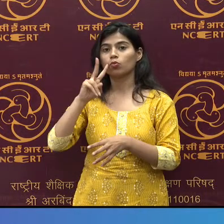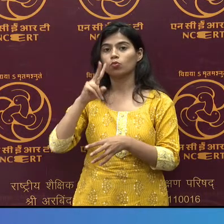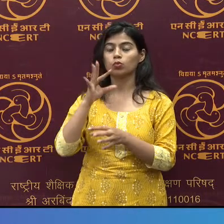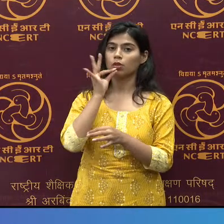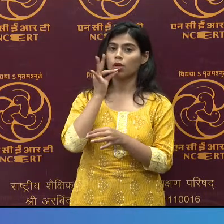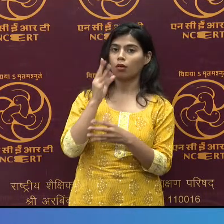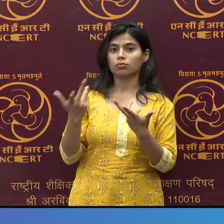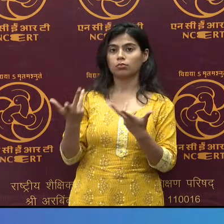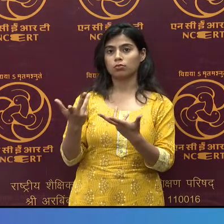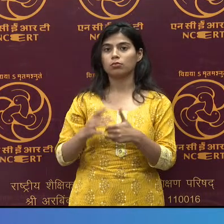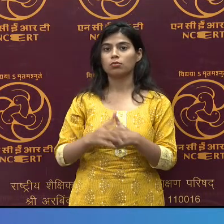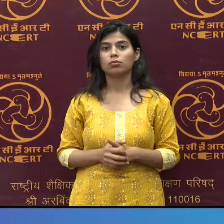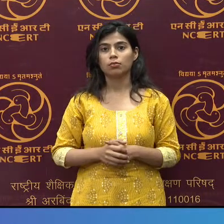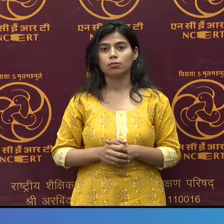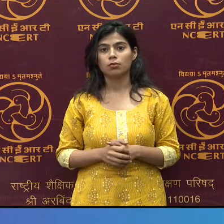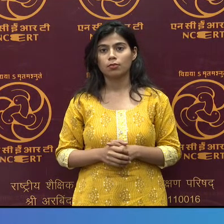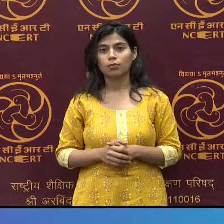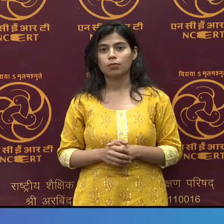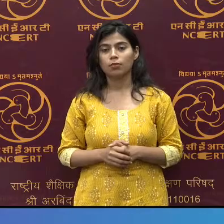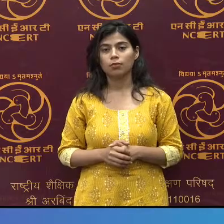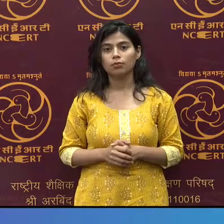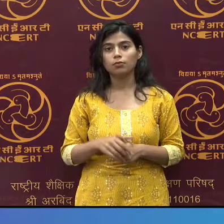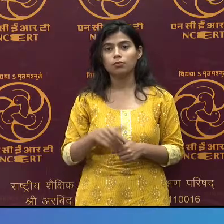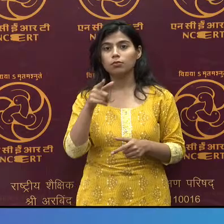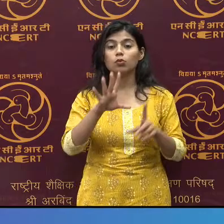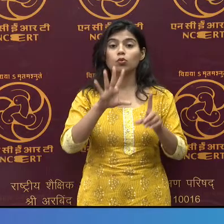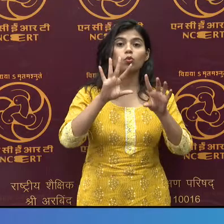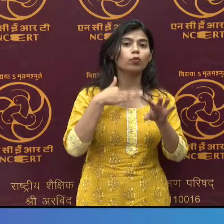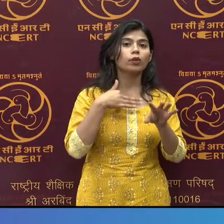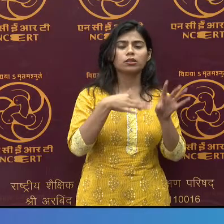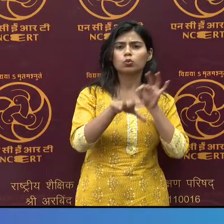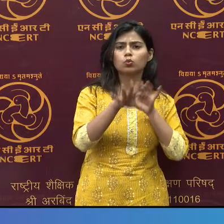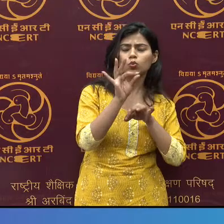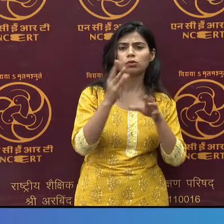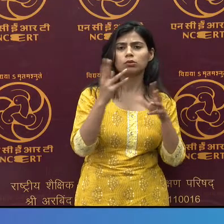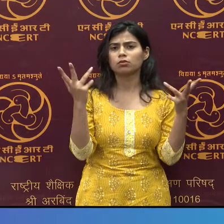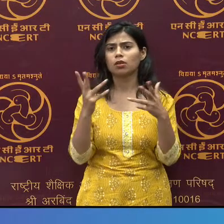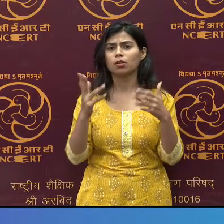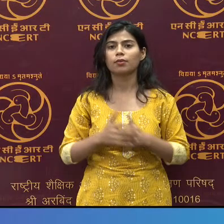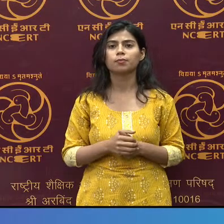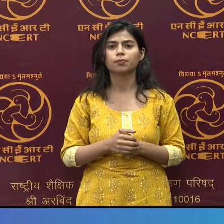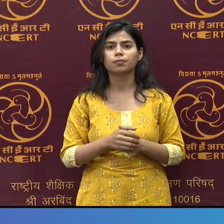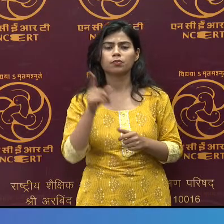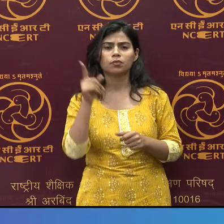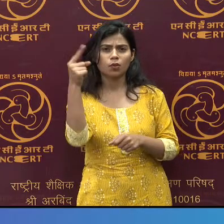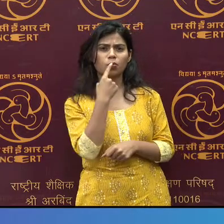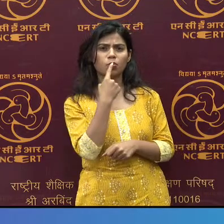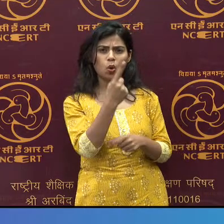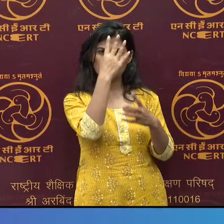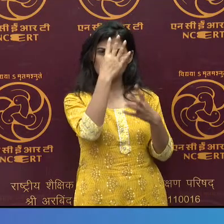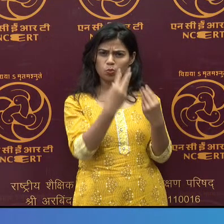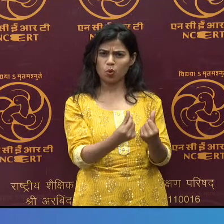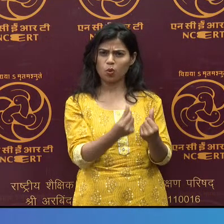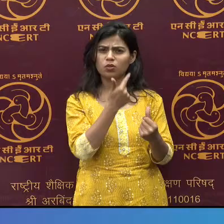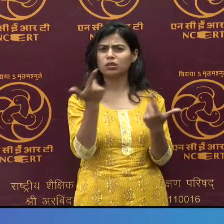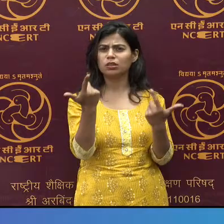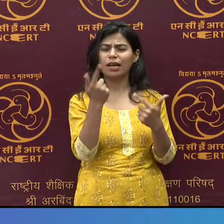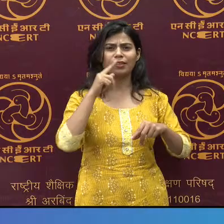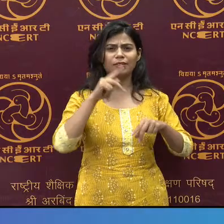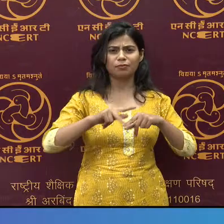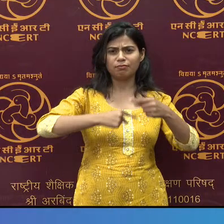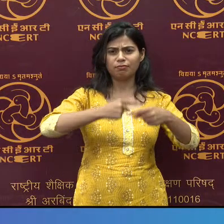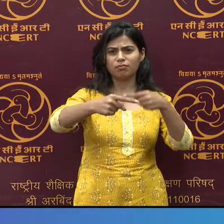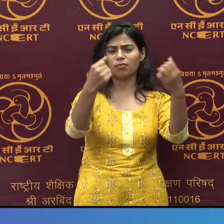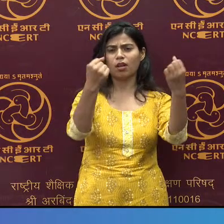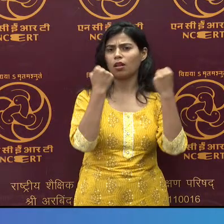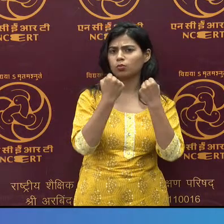even leave the readers with a question. What will you choose? And they can also provide solutions that if they exercise regularly, I think once